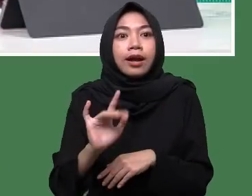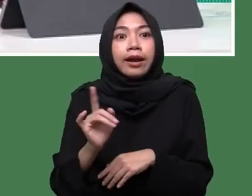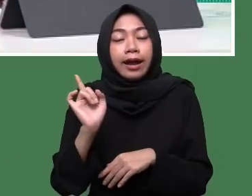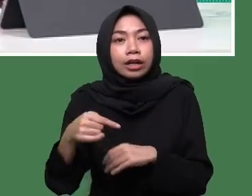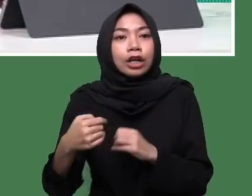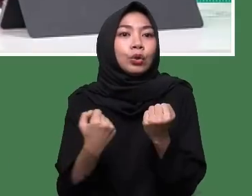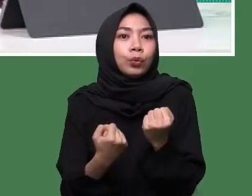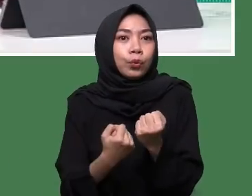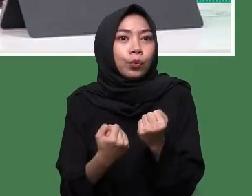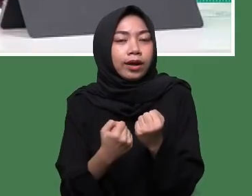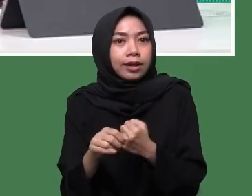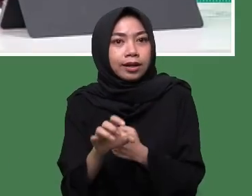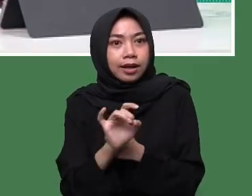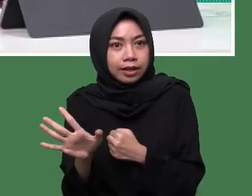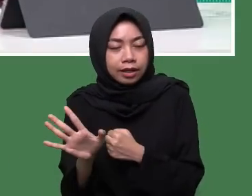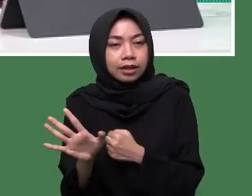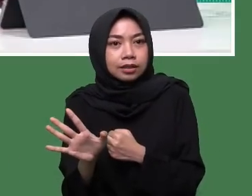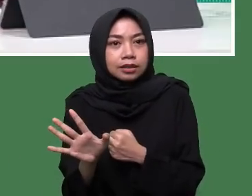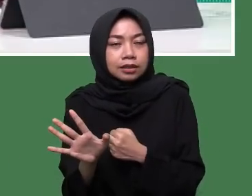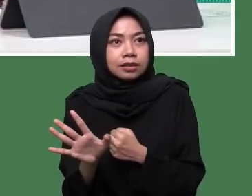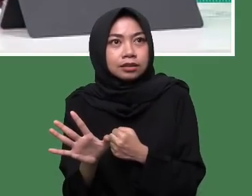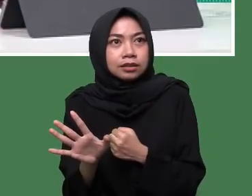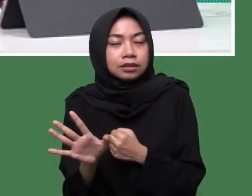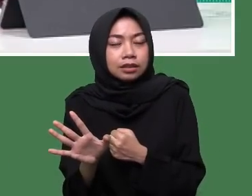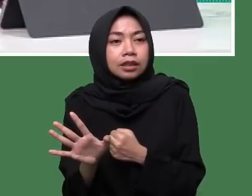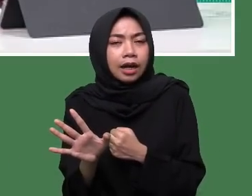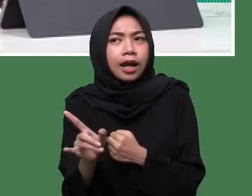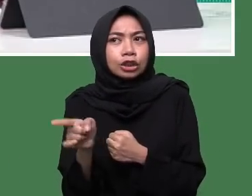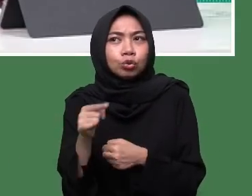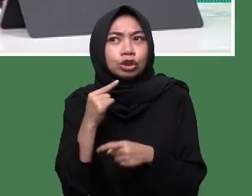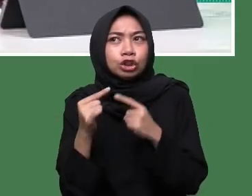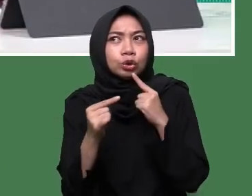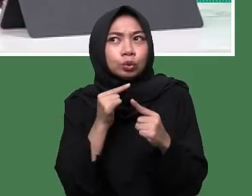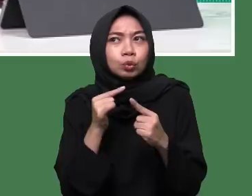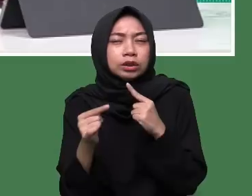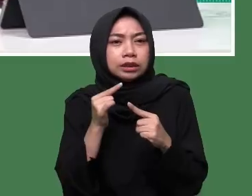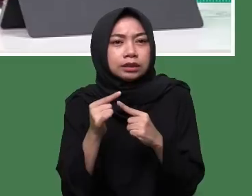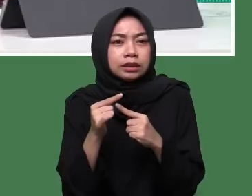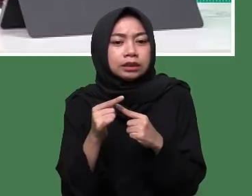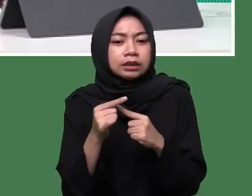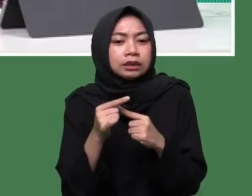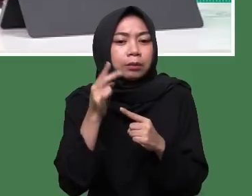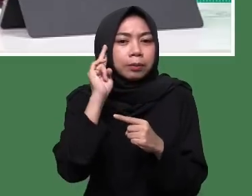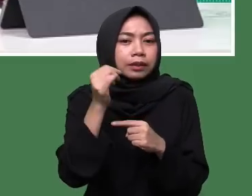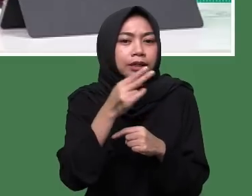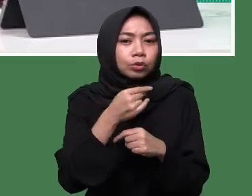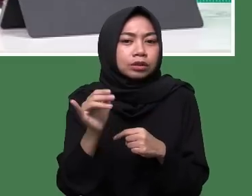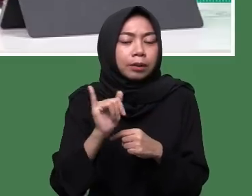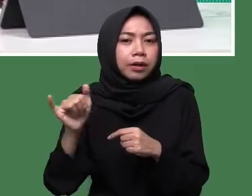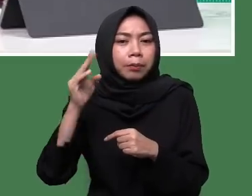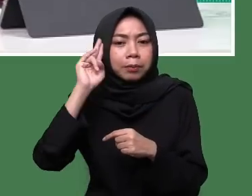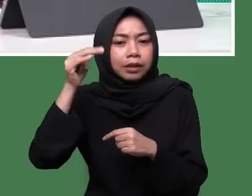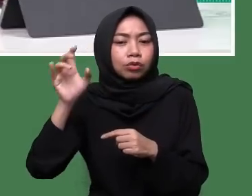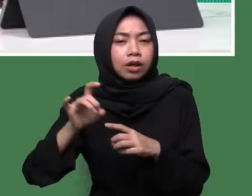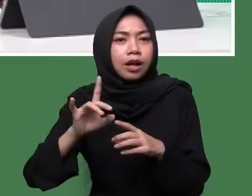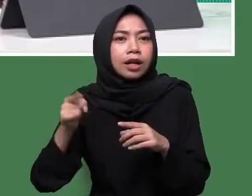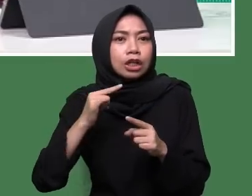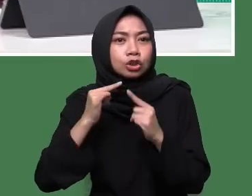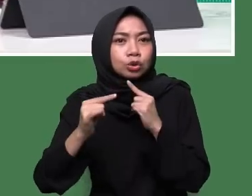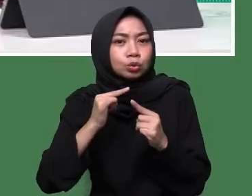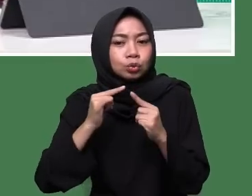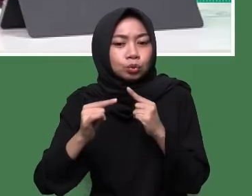measures. And one of the things that have been discussed is to make sure that we can work together in having